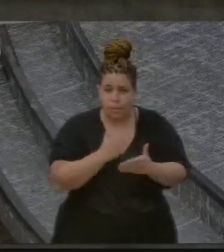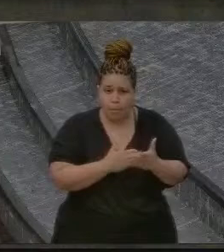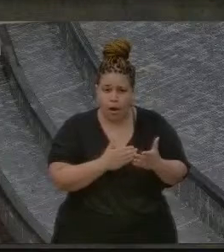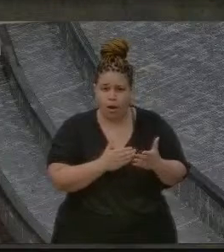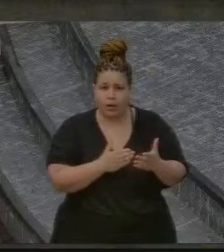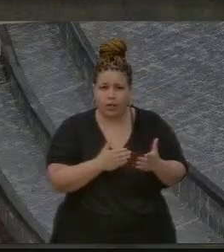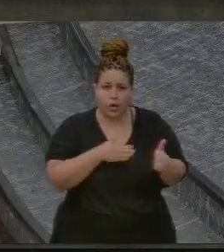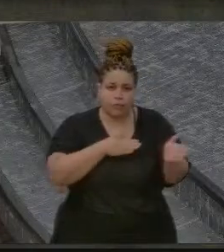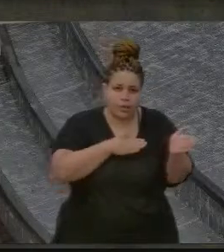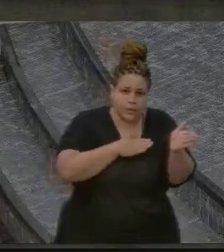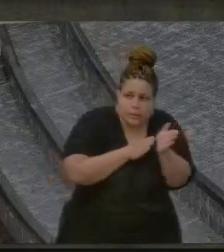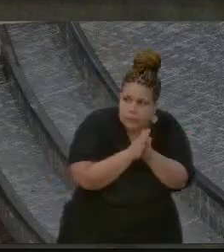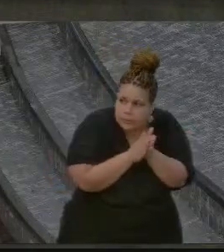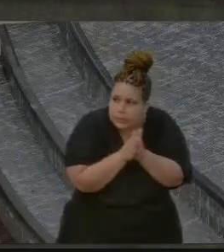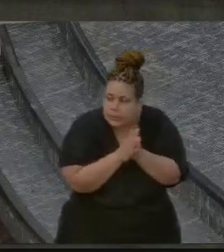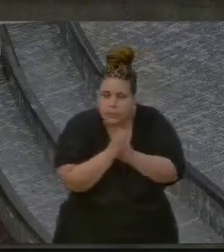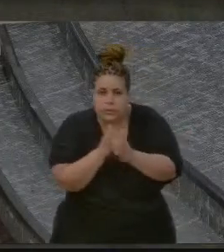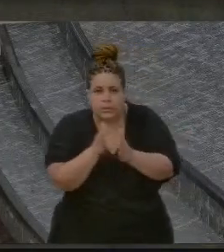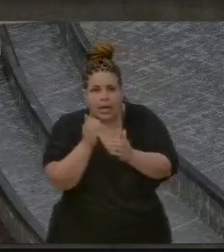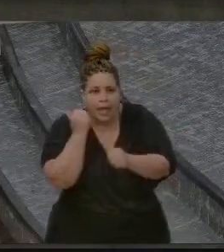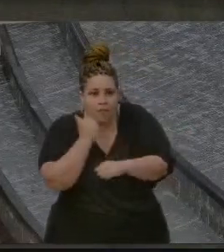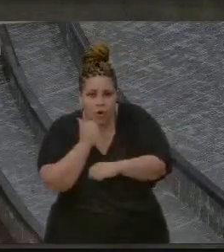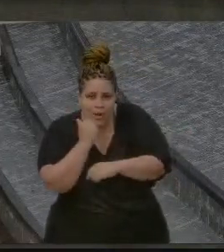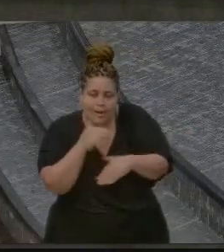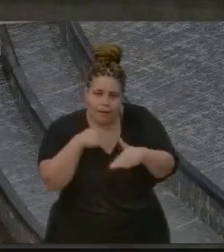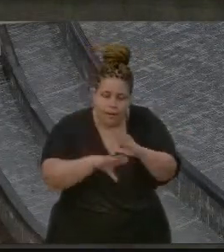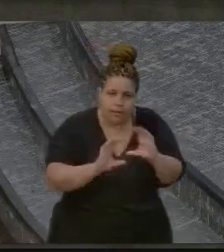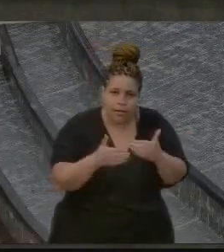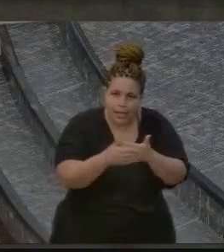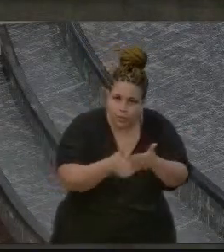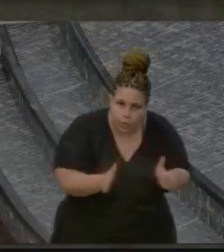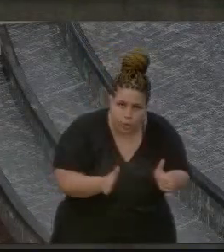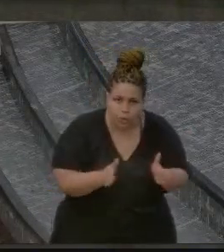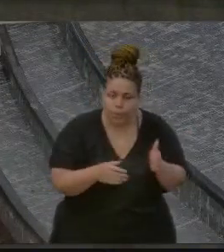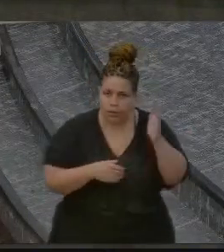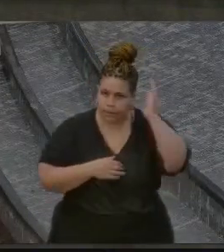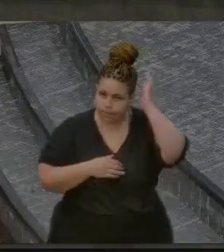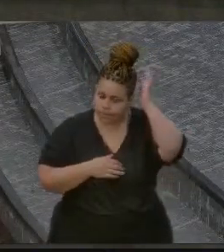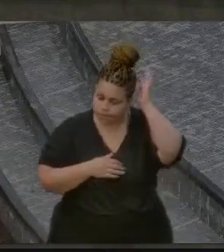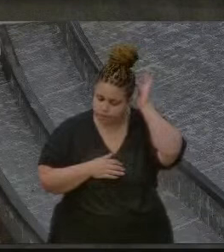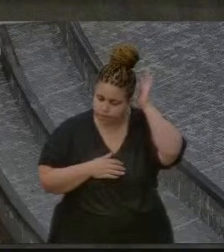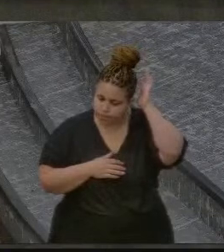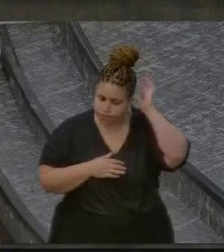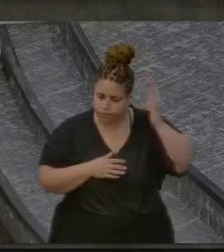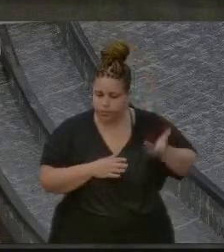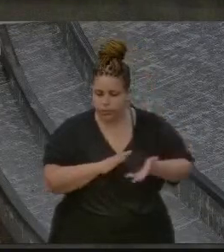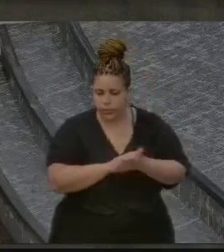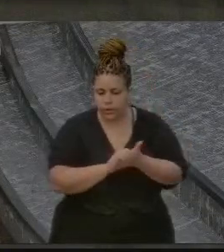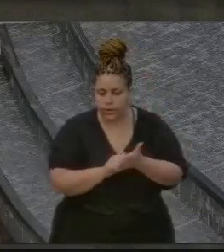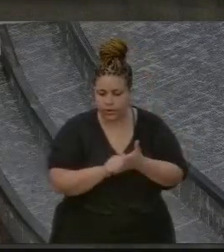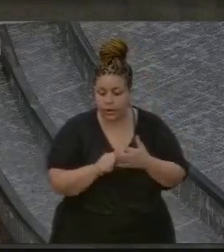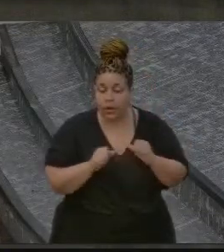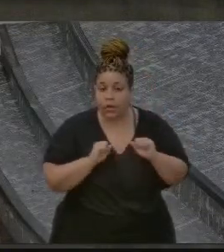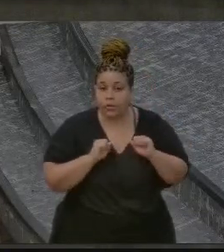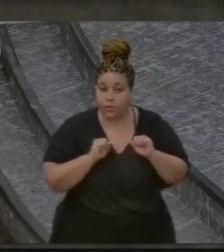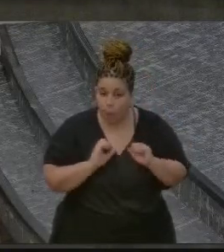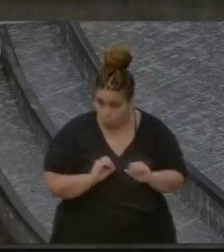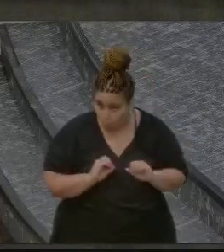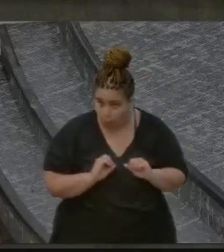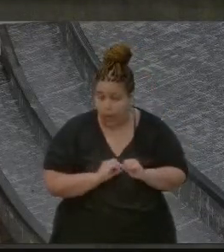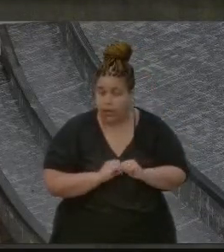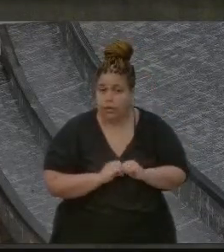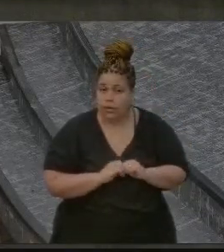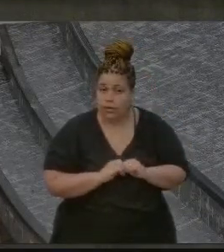every day, I think, in our classrooms and in our schools. And so, of the solutions that we're